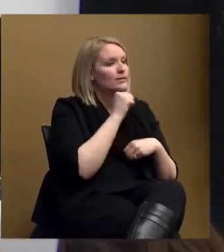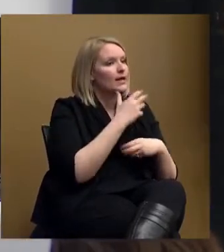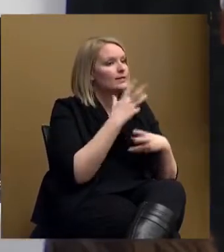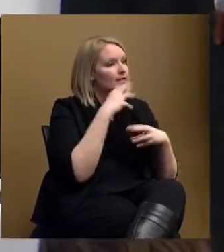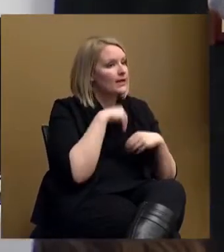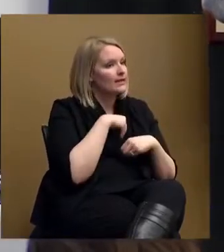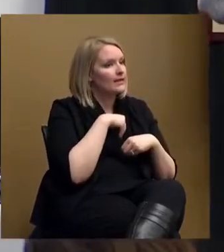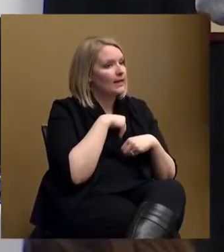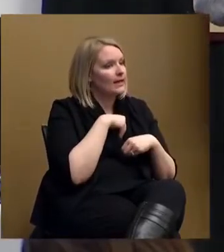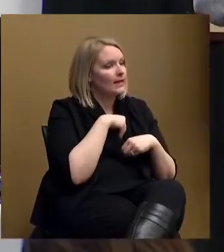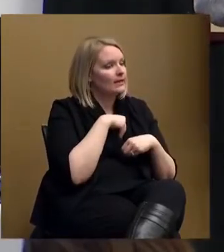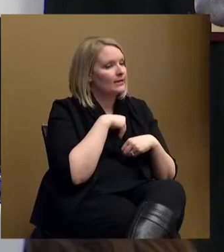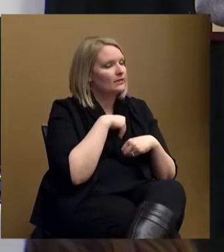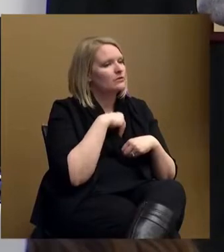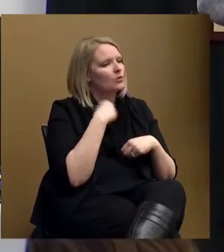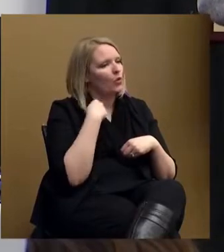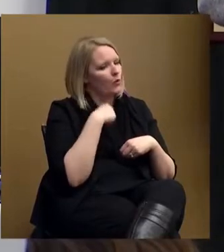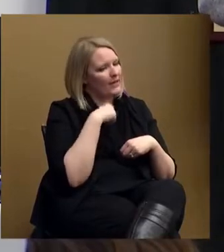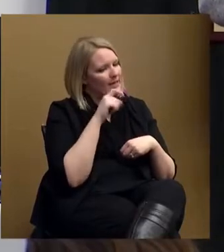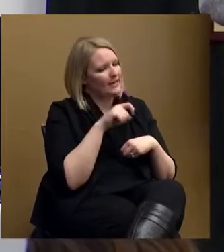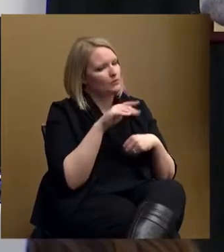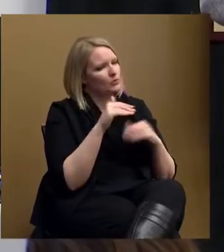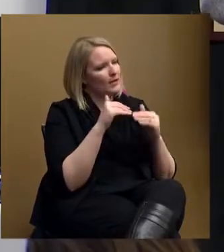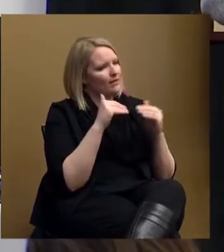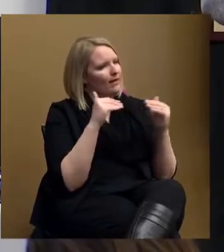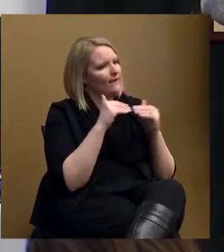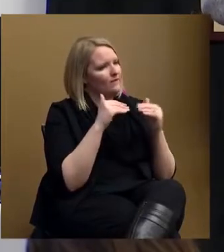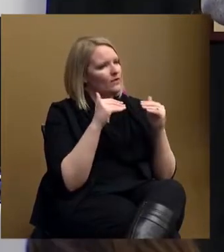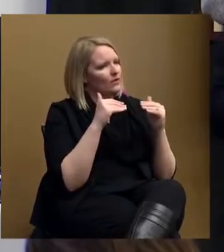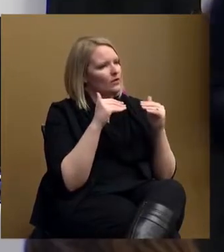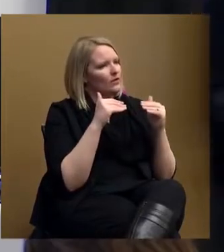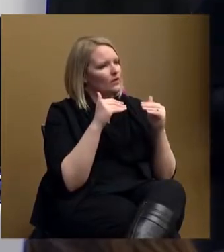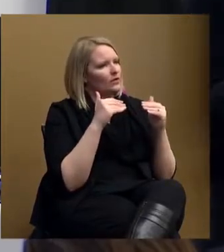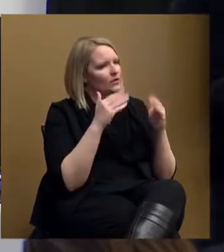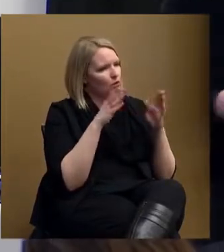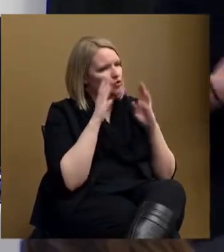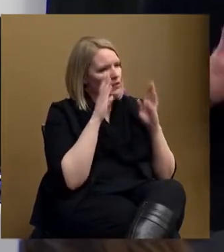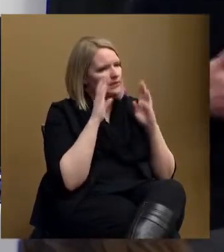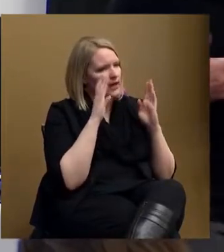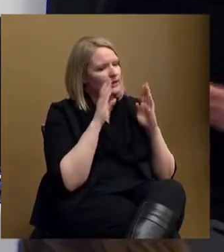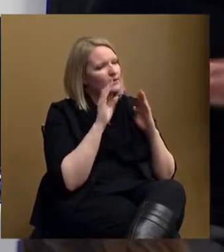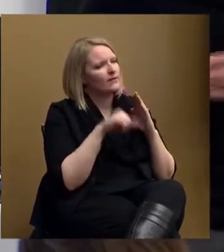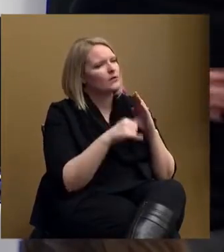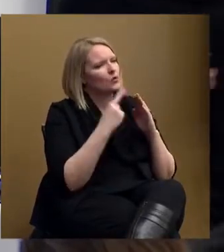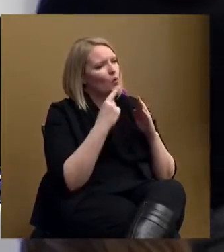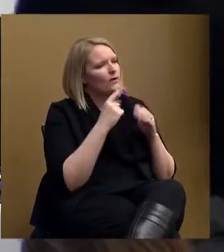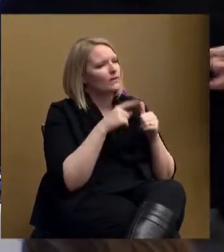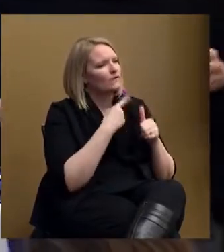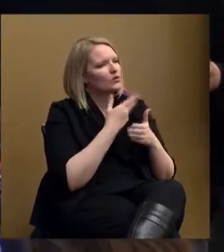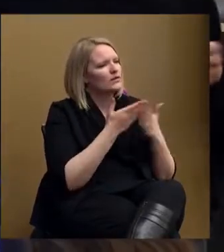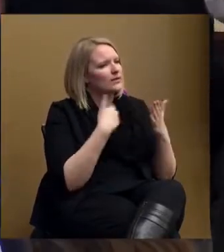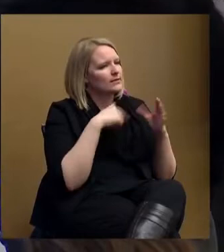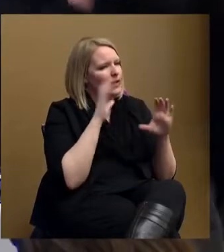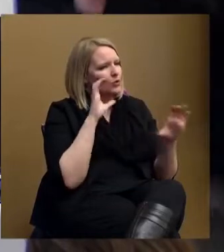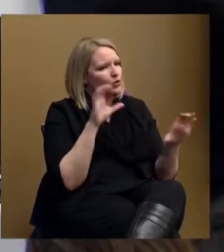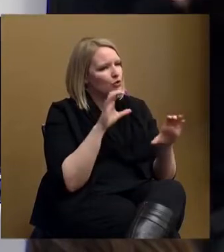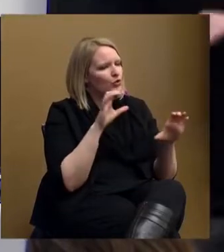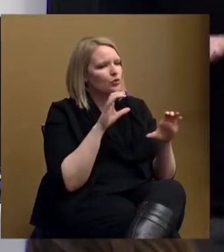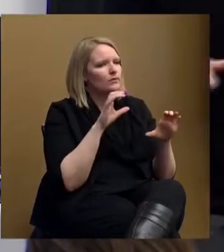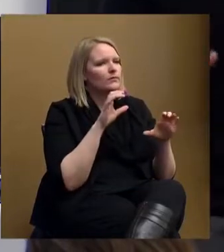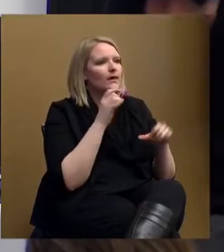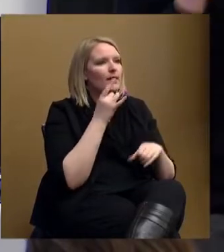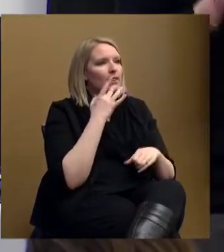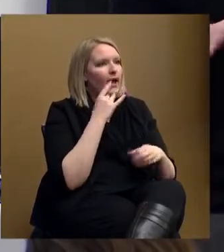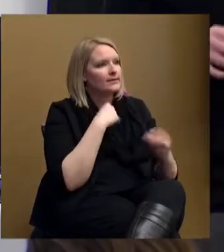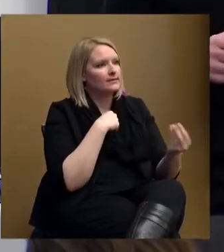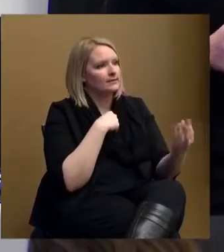in. So we need to keep him at a level so we can get him to attend. So that's probably one of the first things I would do. Put some lights in